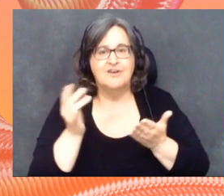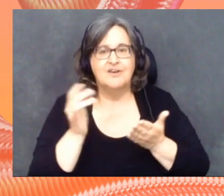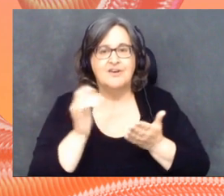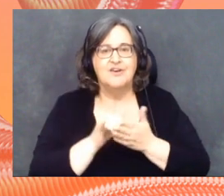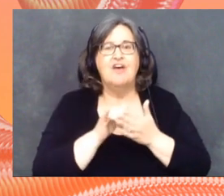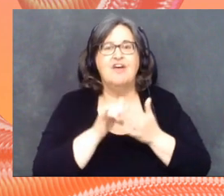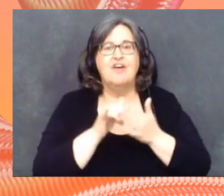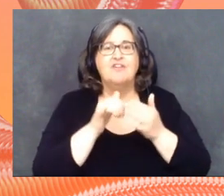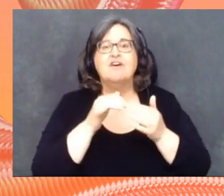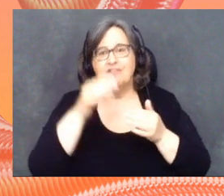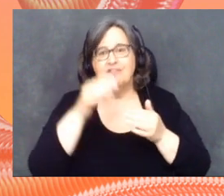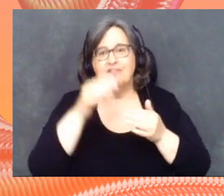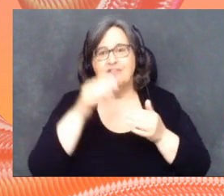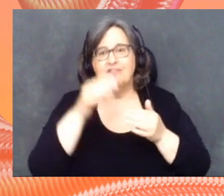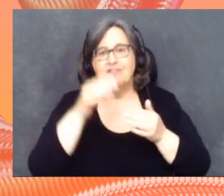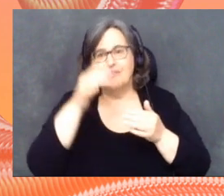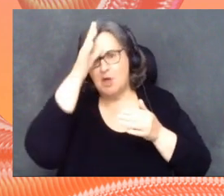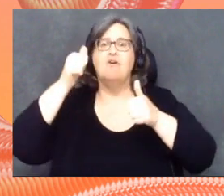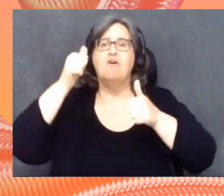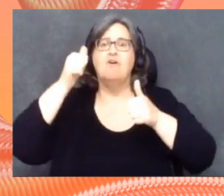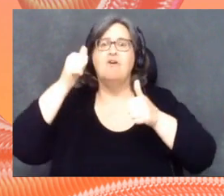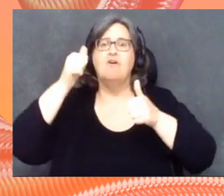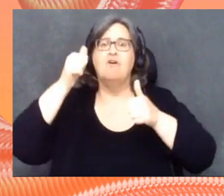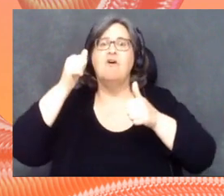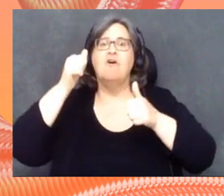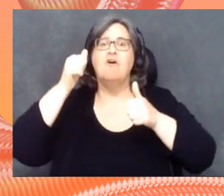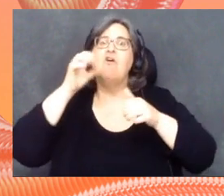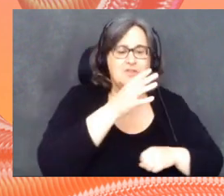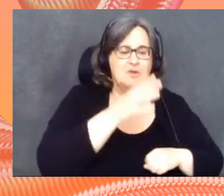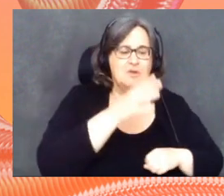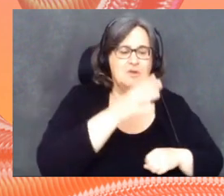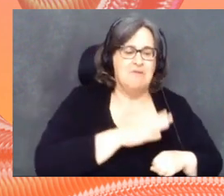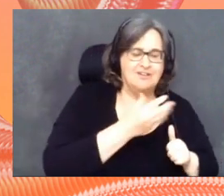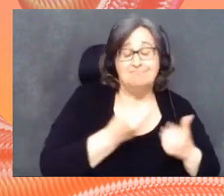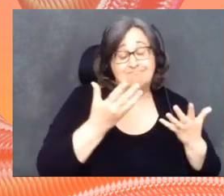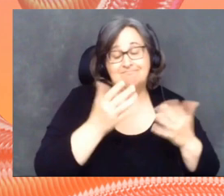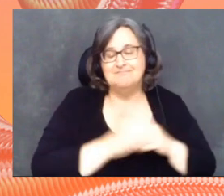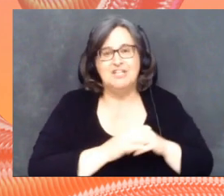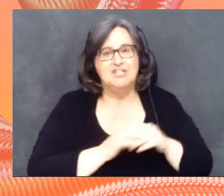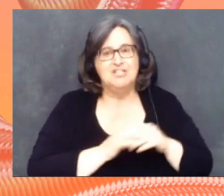swallowed the matriarchy and then Pallas Athena jumped out. But it's good she's the